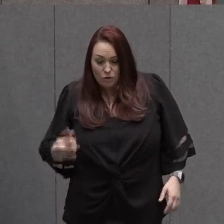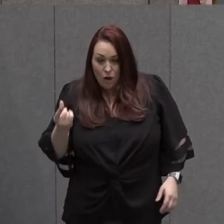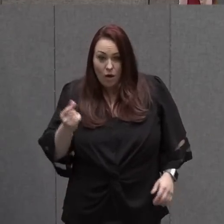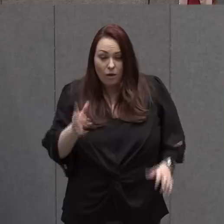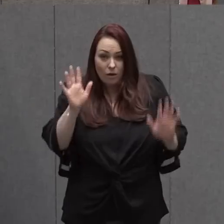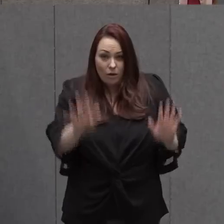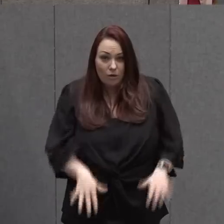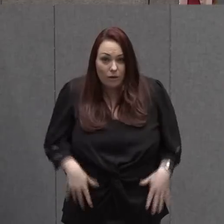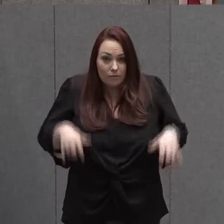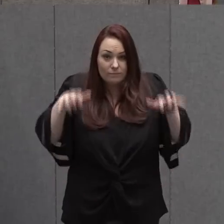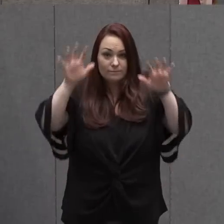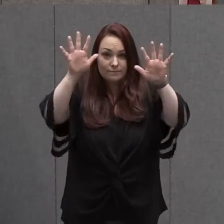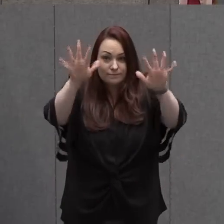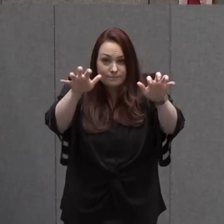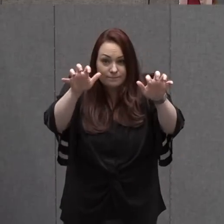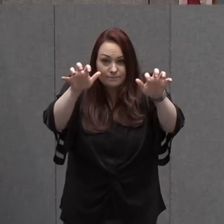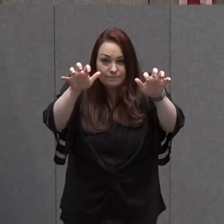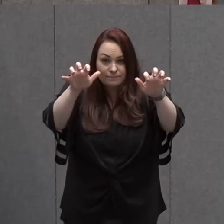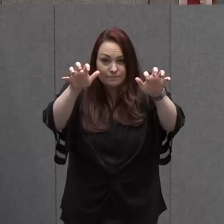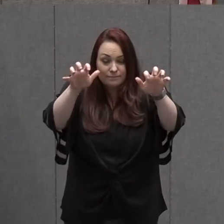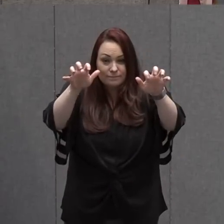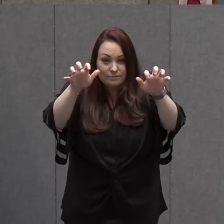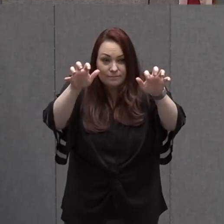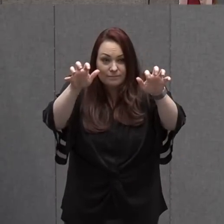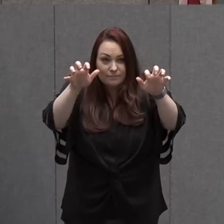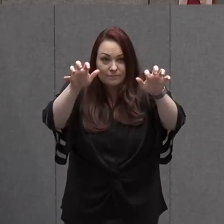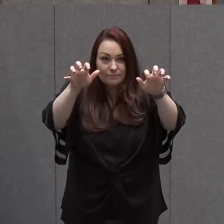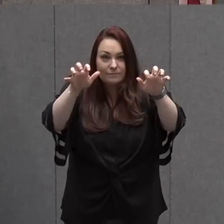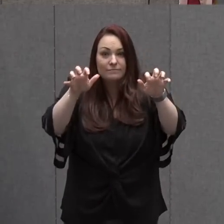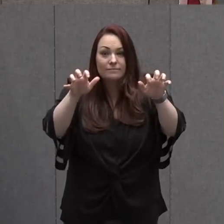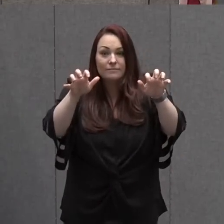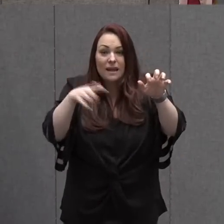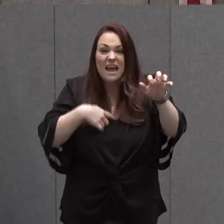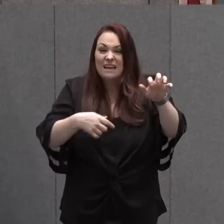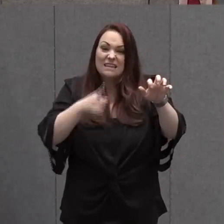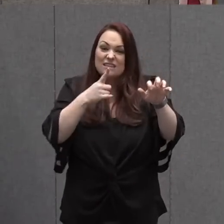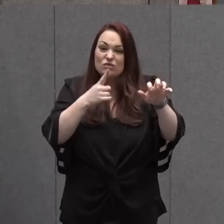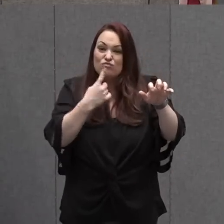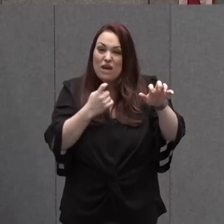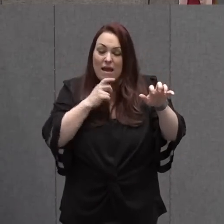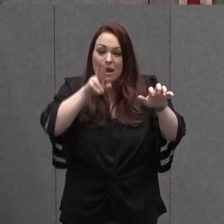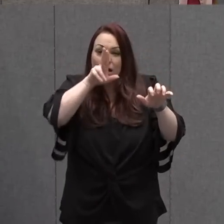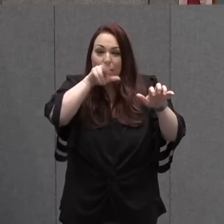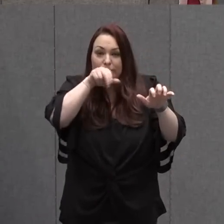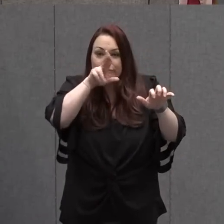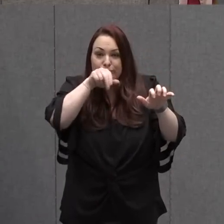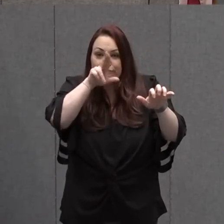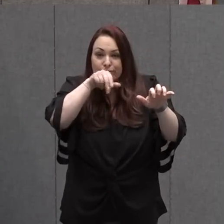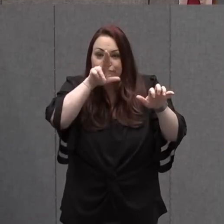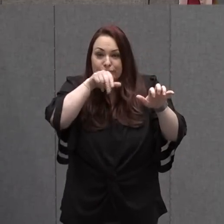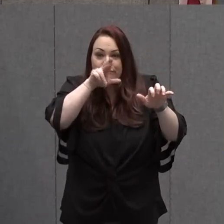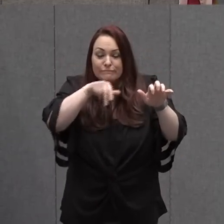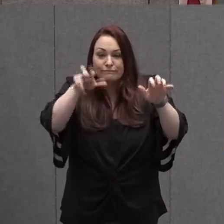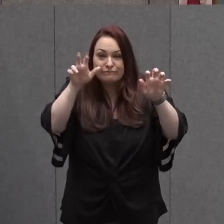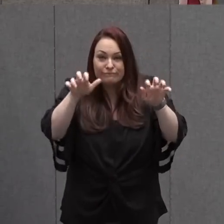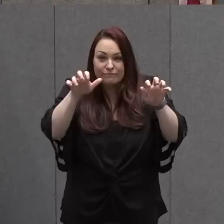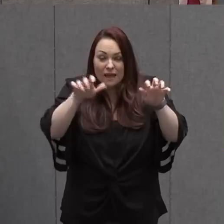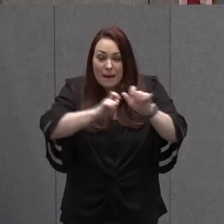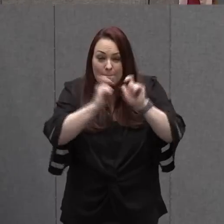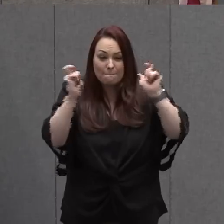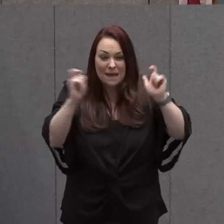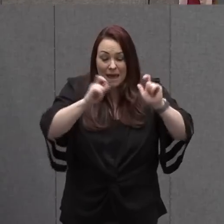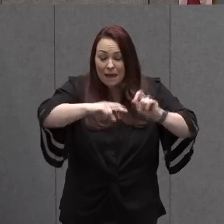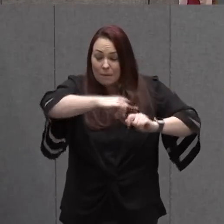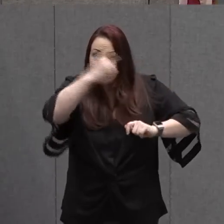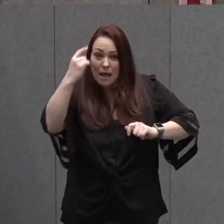his paws curled around the wire and his long red tongue hanging out and his big black eyes looking a